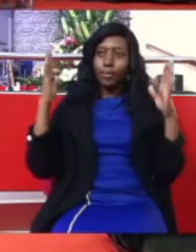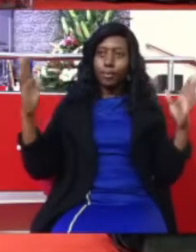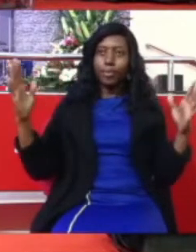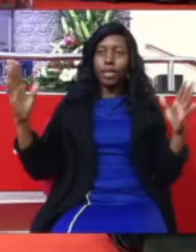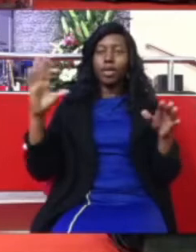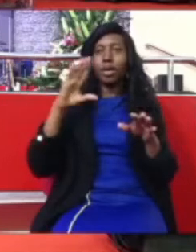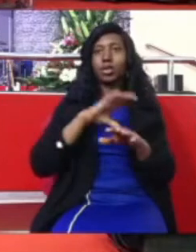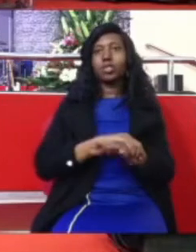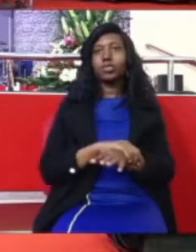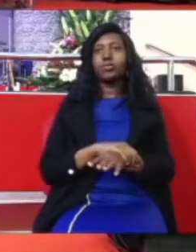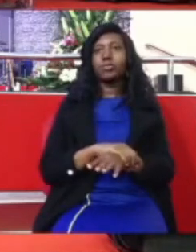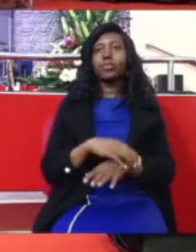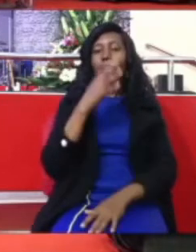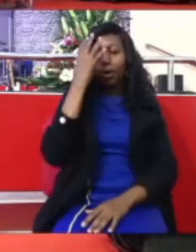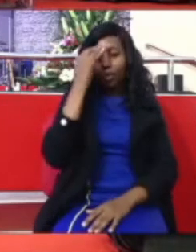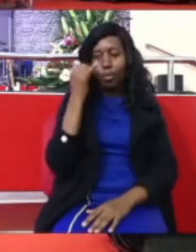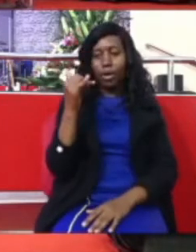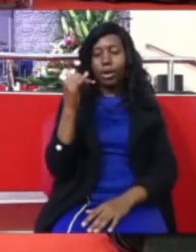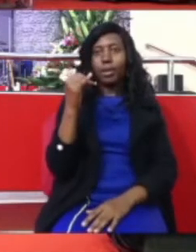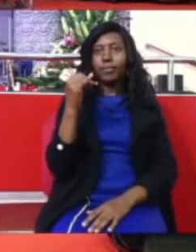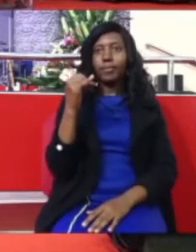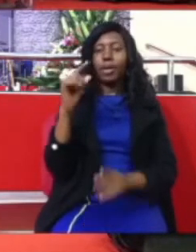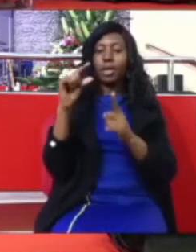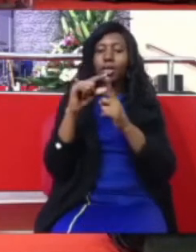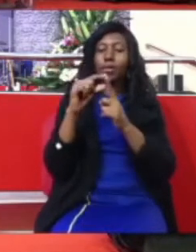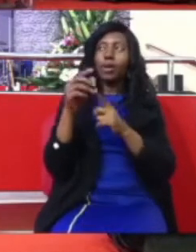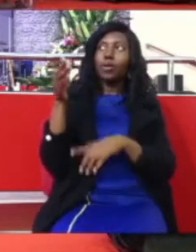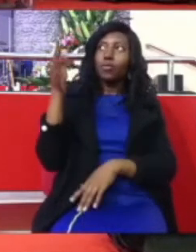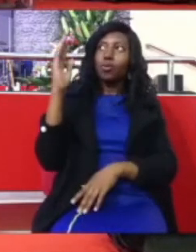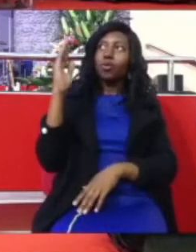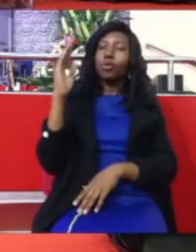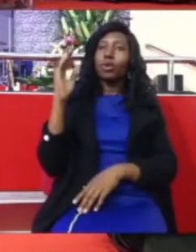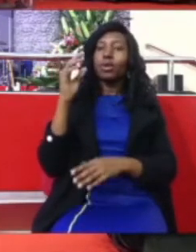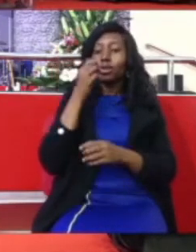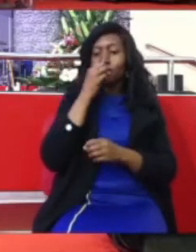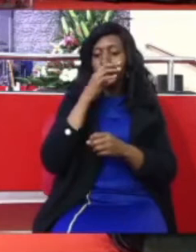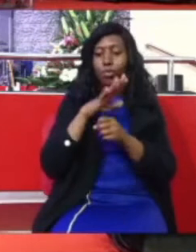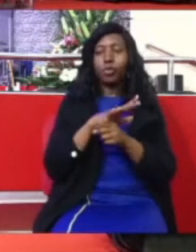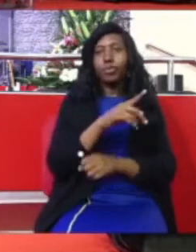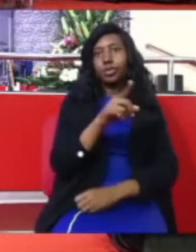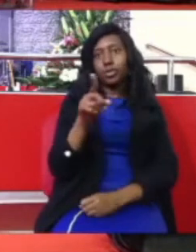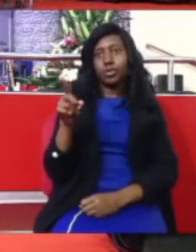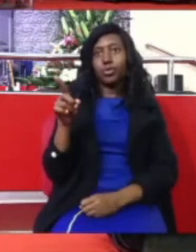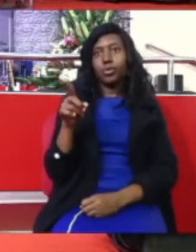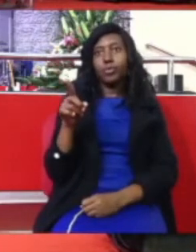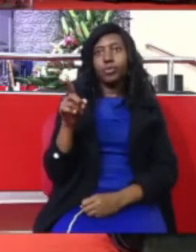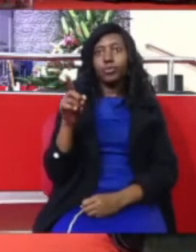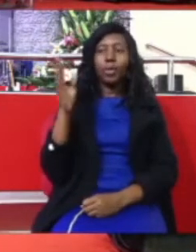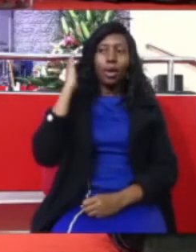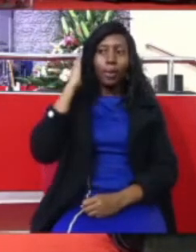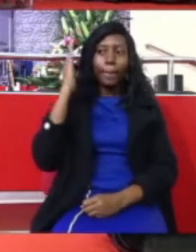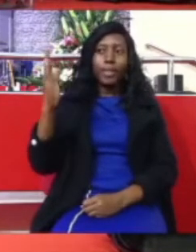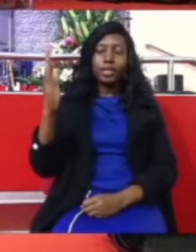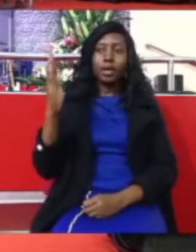Why? Because at his word we will launch. And you know, Peter was able to say, "At your word," because he stayed